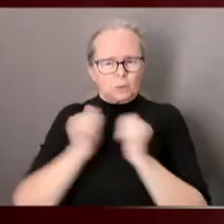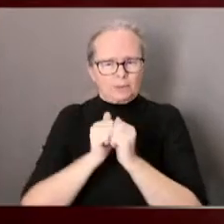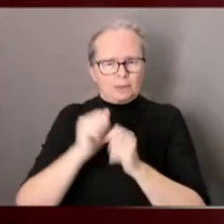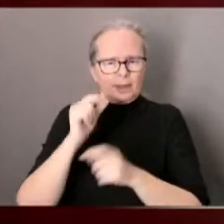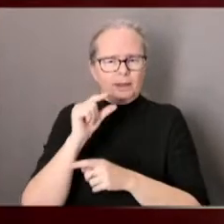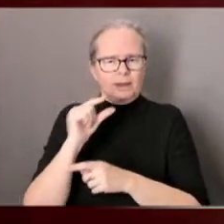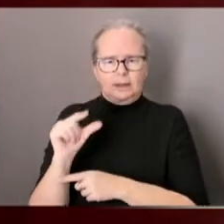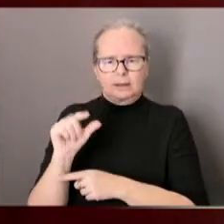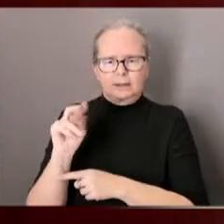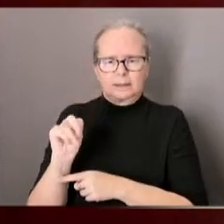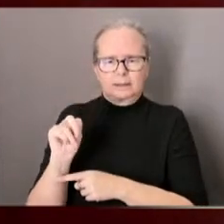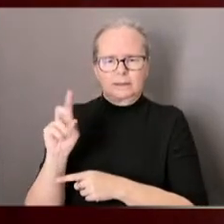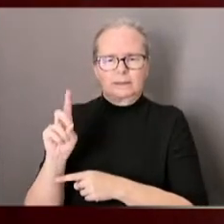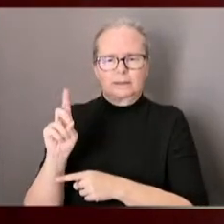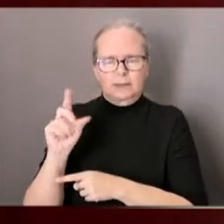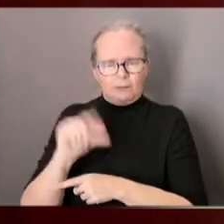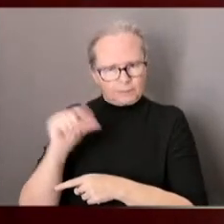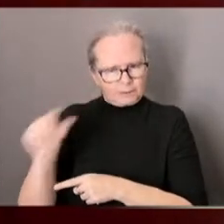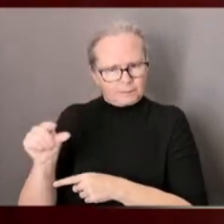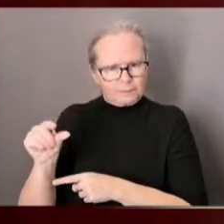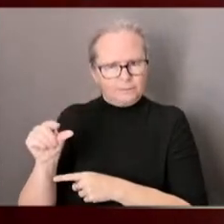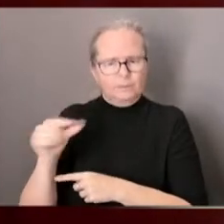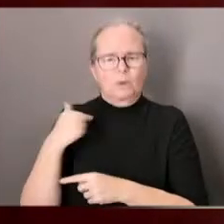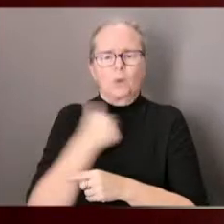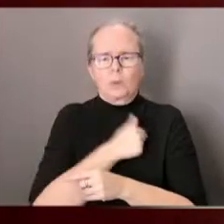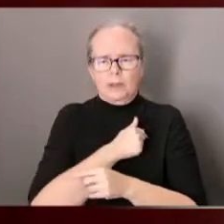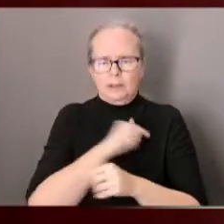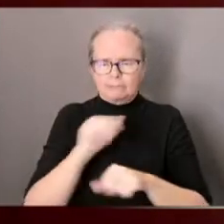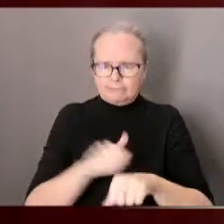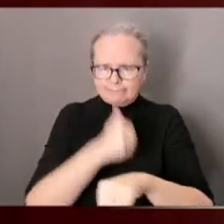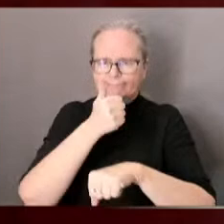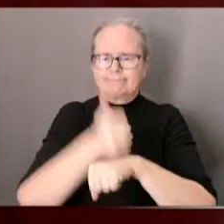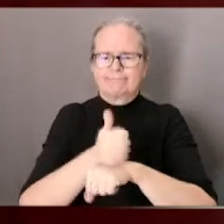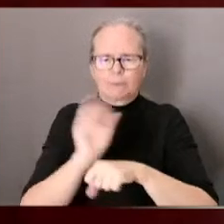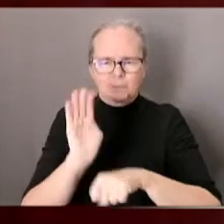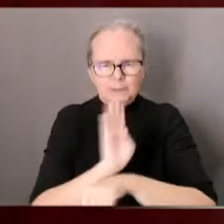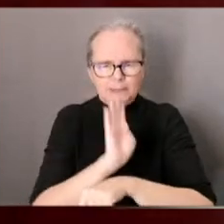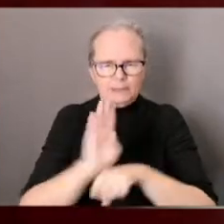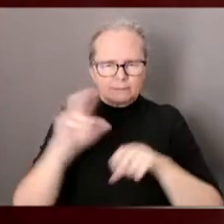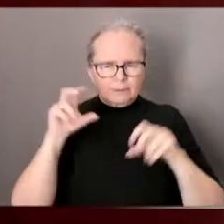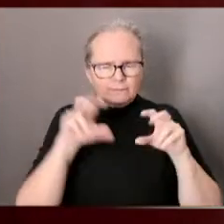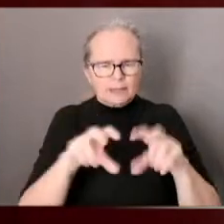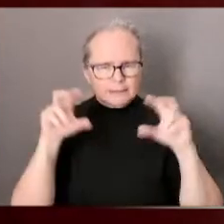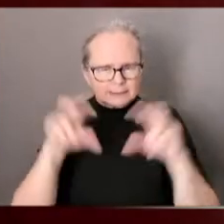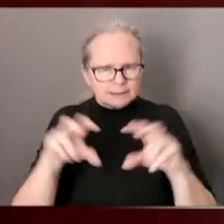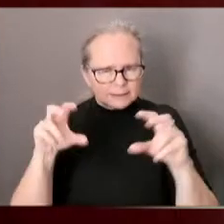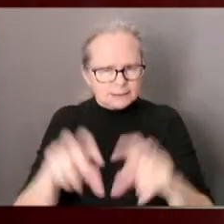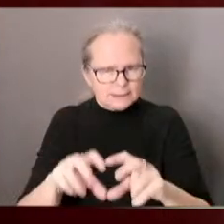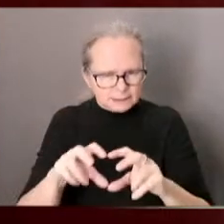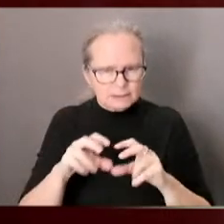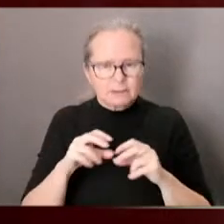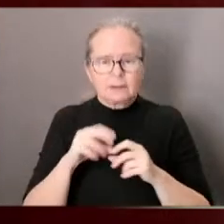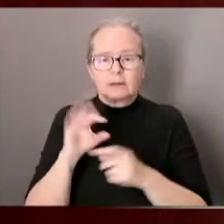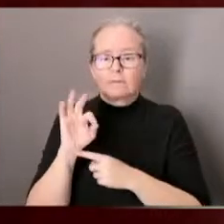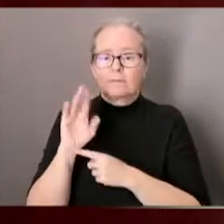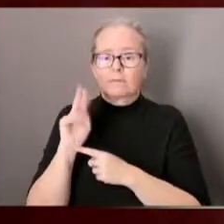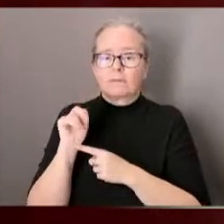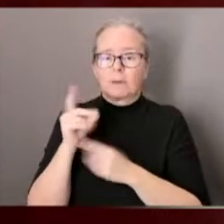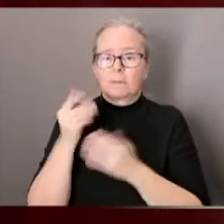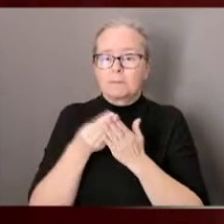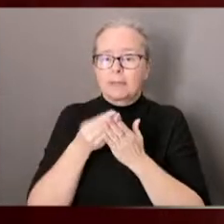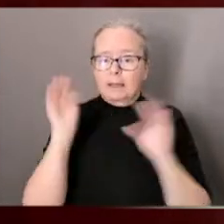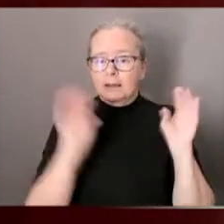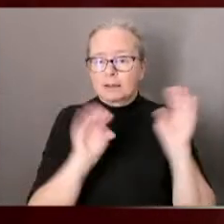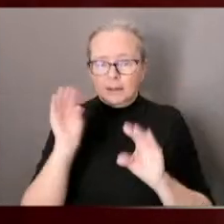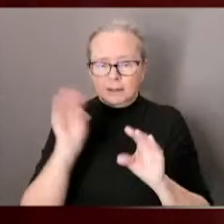an Alberta Venture fund which gives albertans the opportunity to invest in companies in their own backyard giving Alberta startups and scale UPS a shot